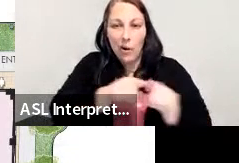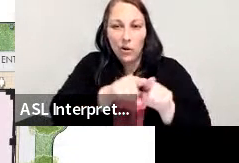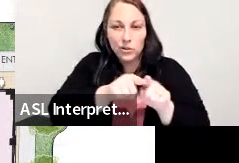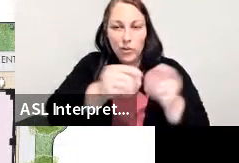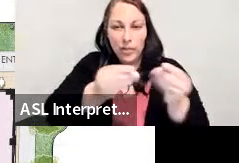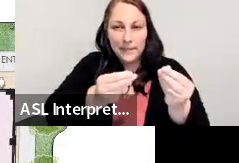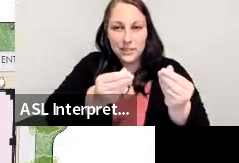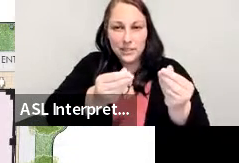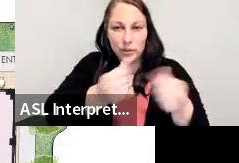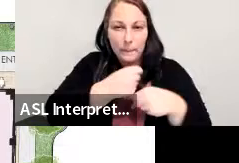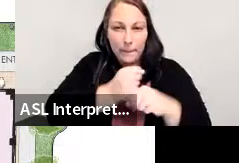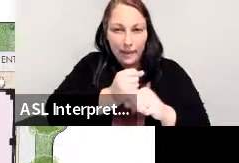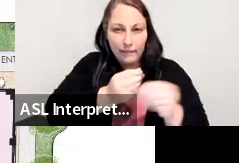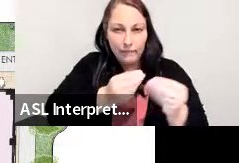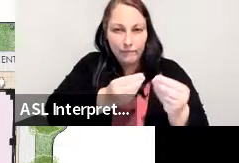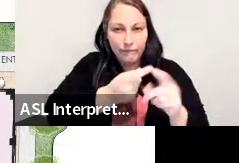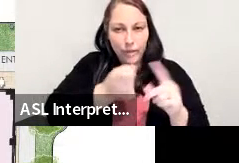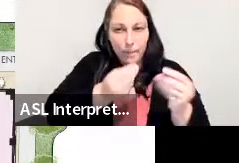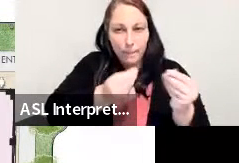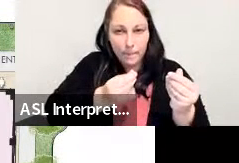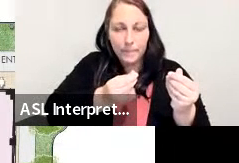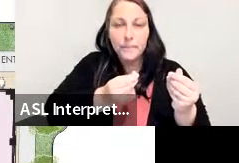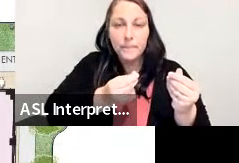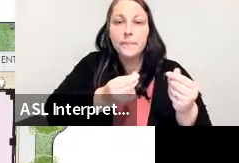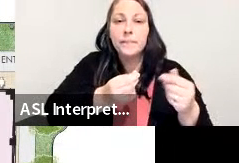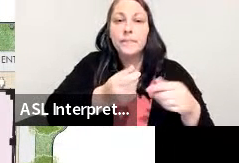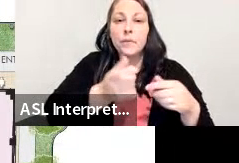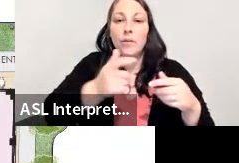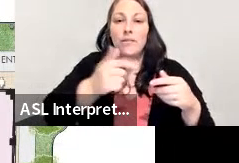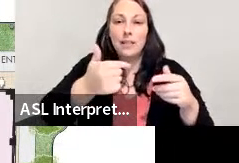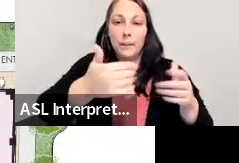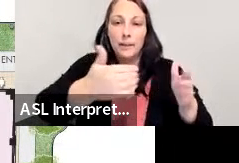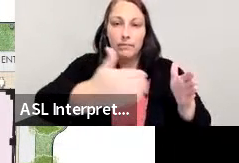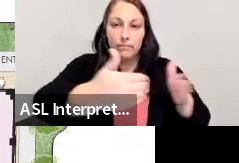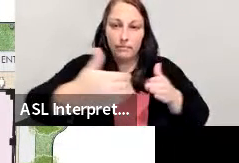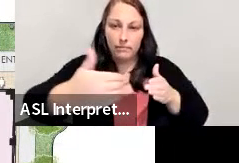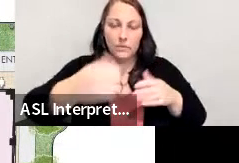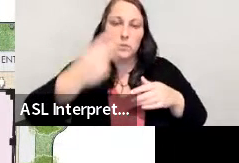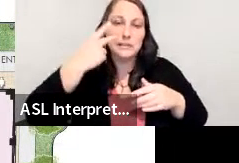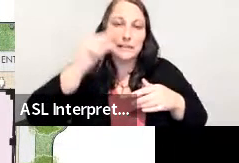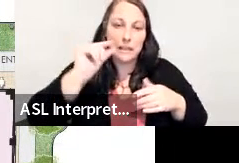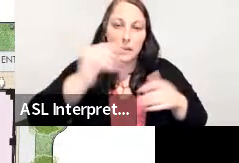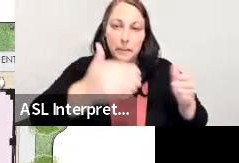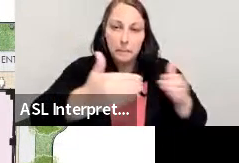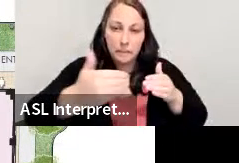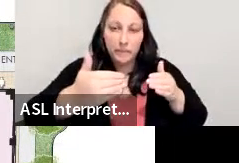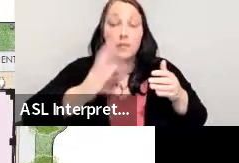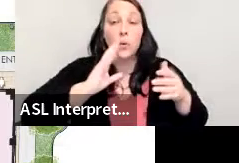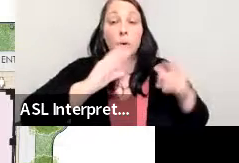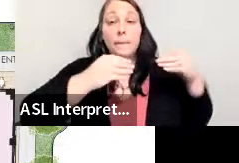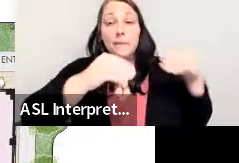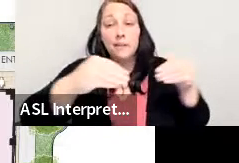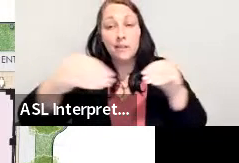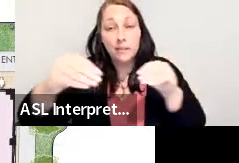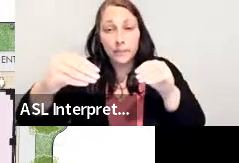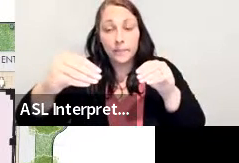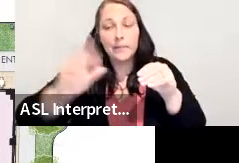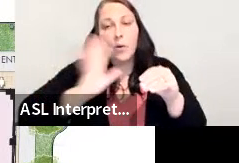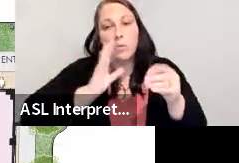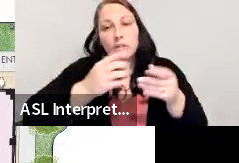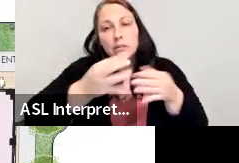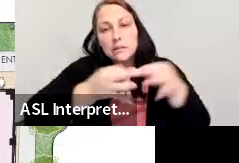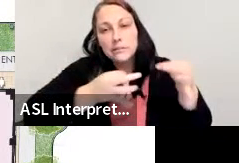these insets in plan which extend the sidewalk and again also create retail sort